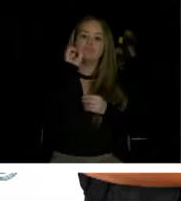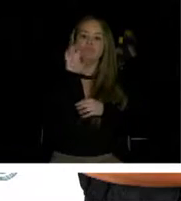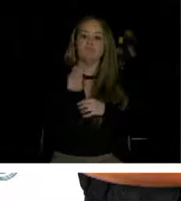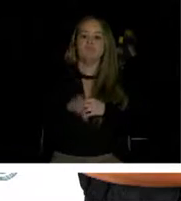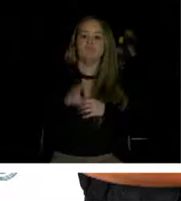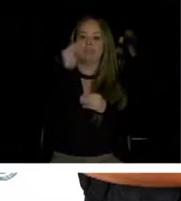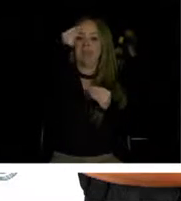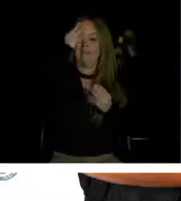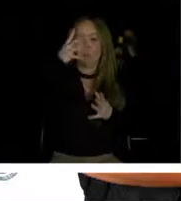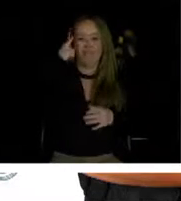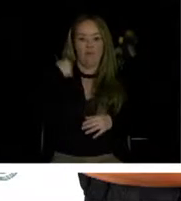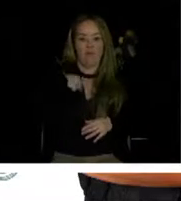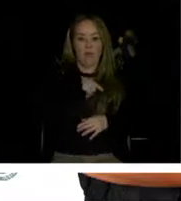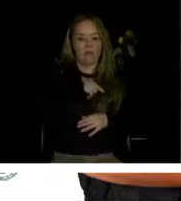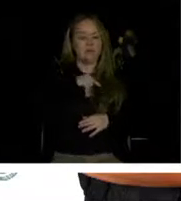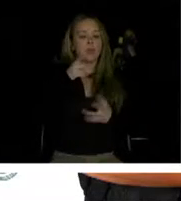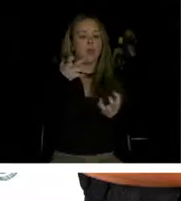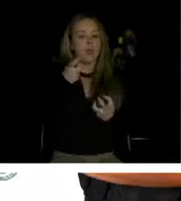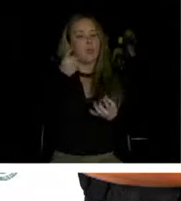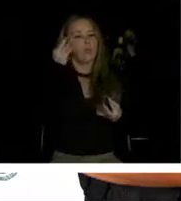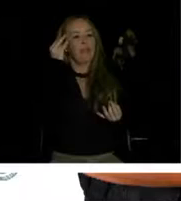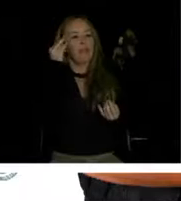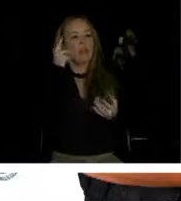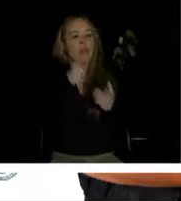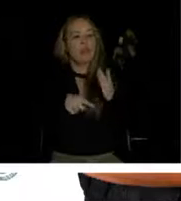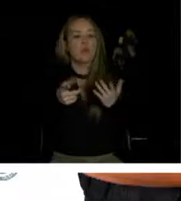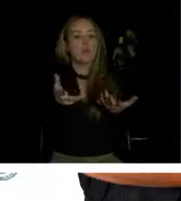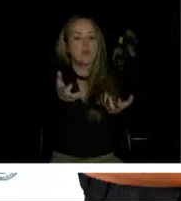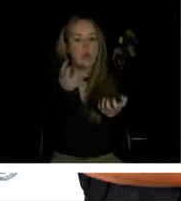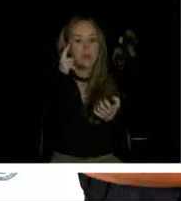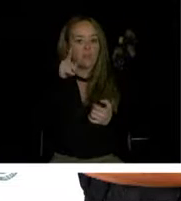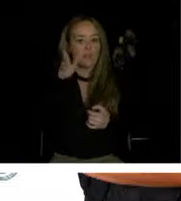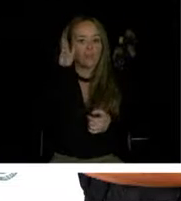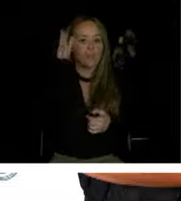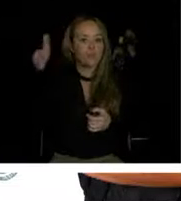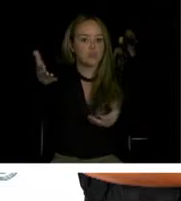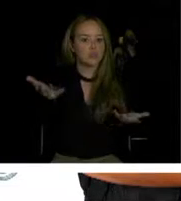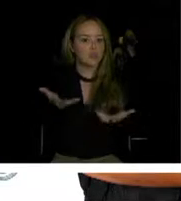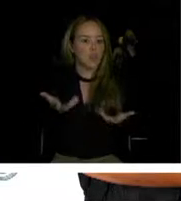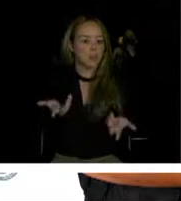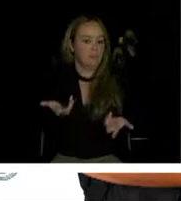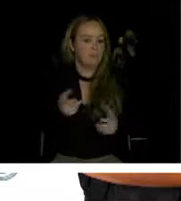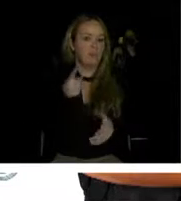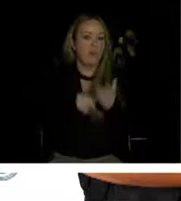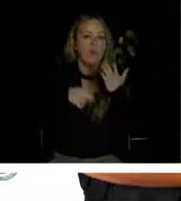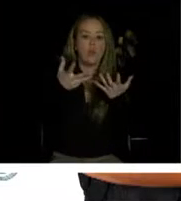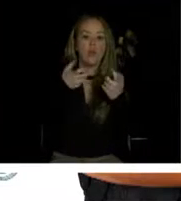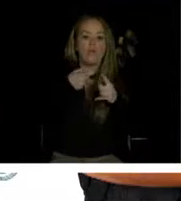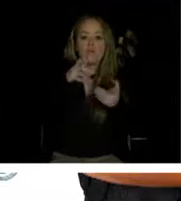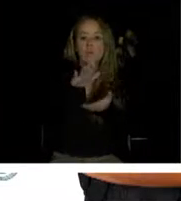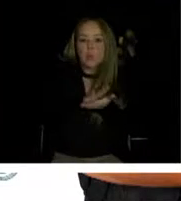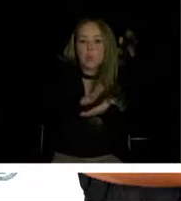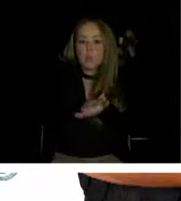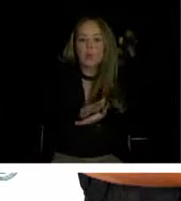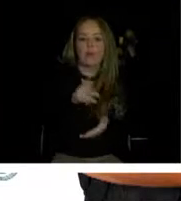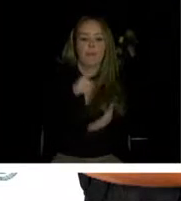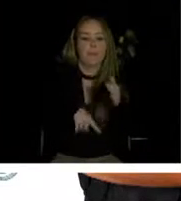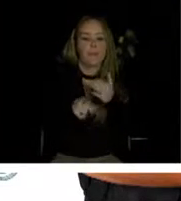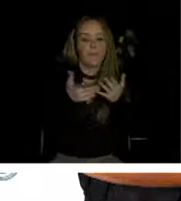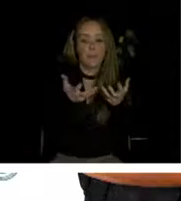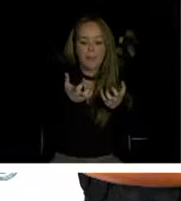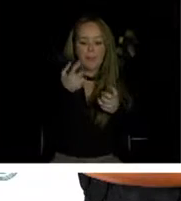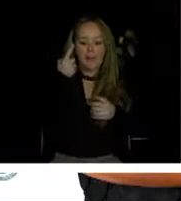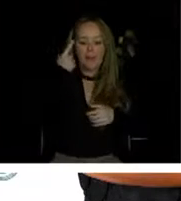us, I want you to be thinking about, what do you want for your future? What do you want from your school? What do you